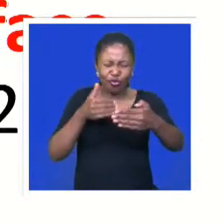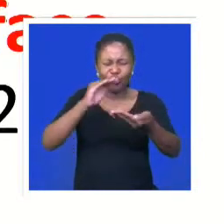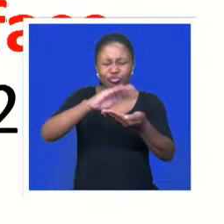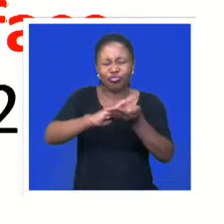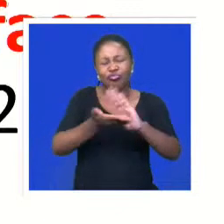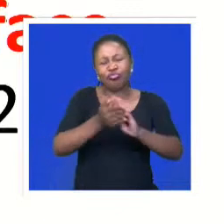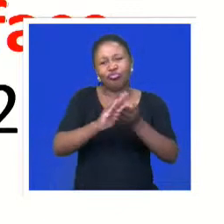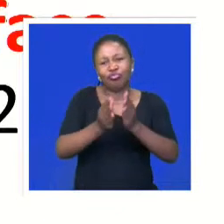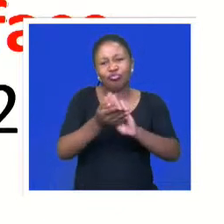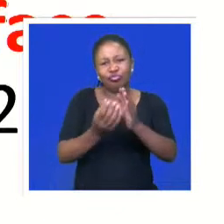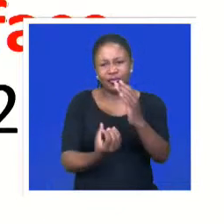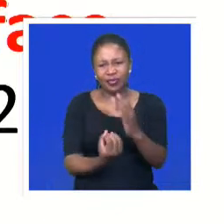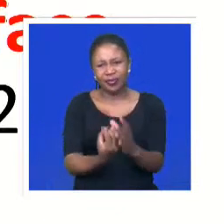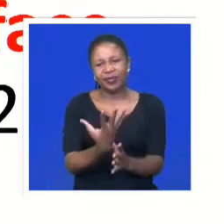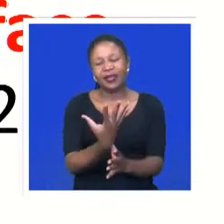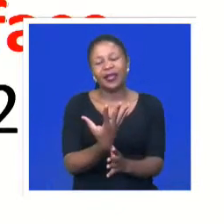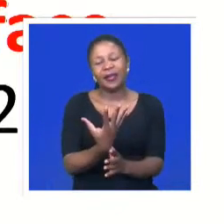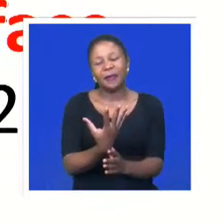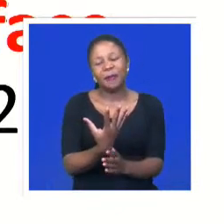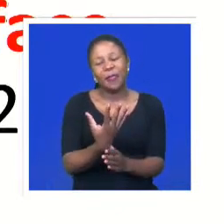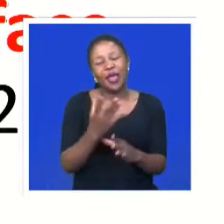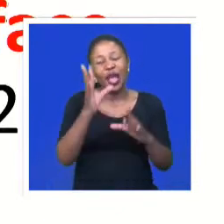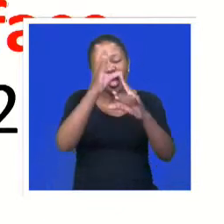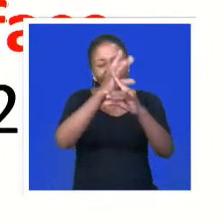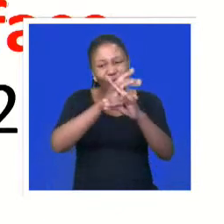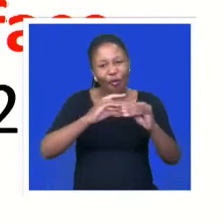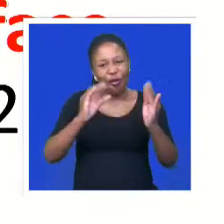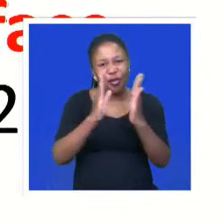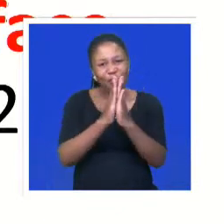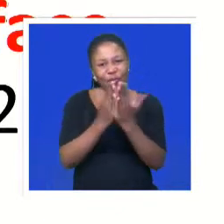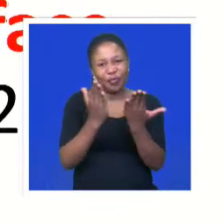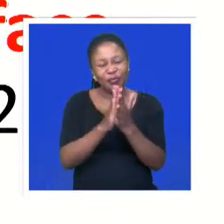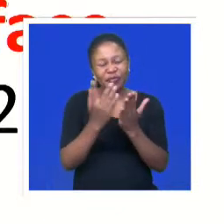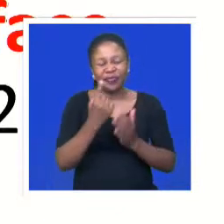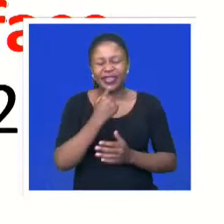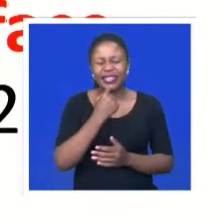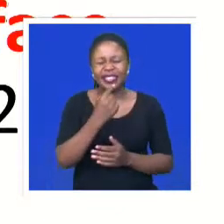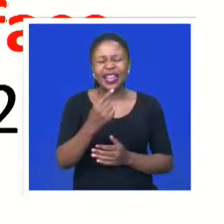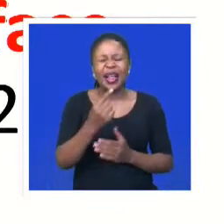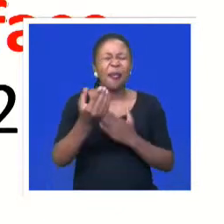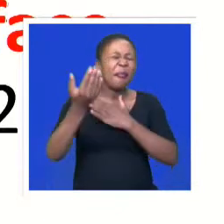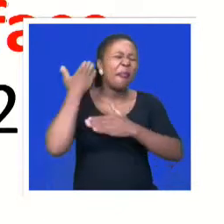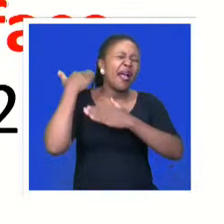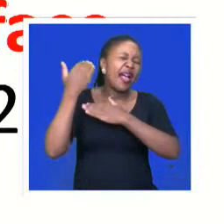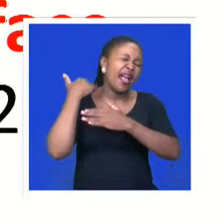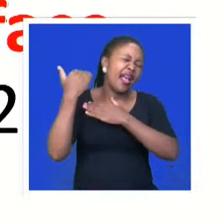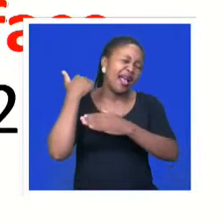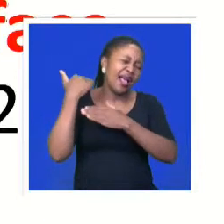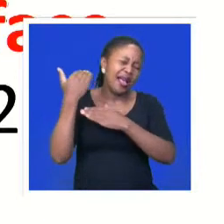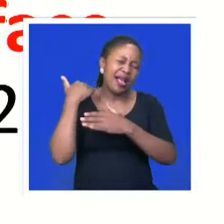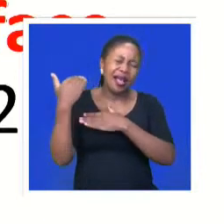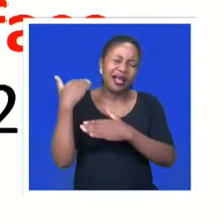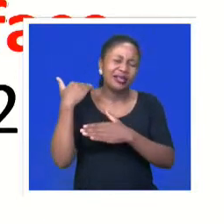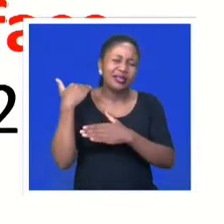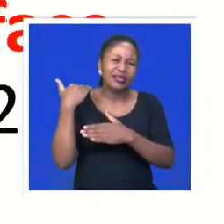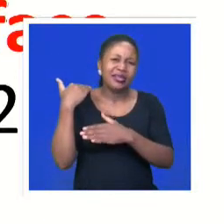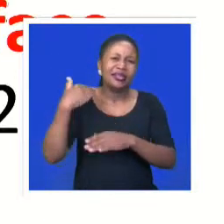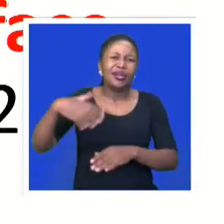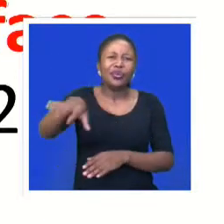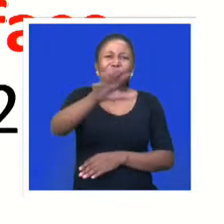Genesis 1 verse 2 states that before creation, the universe was without